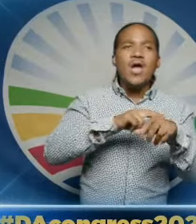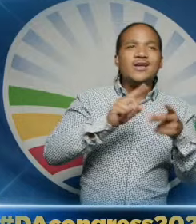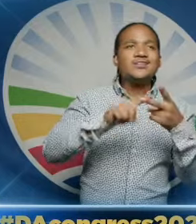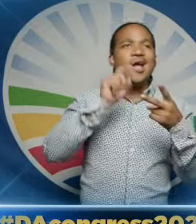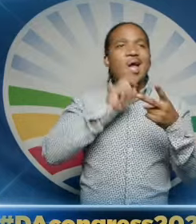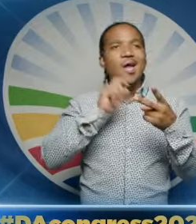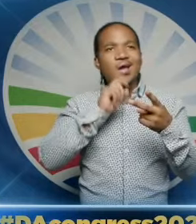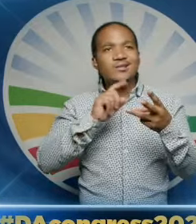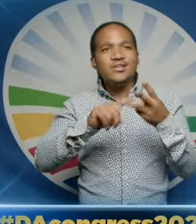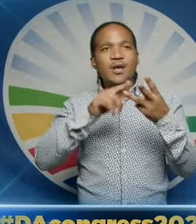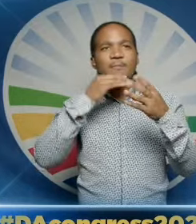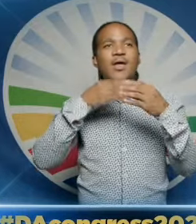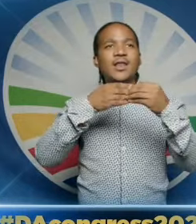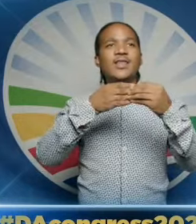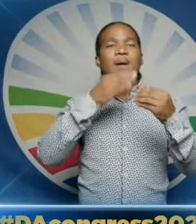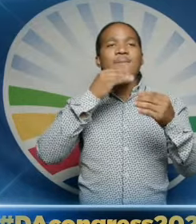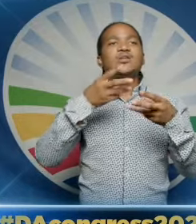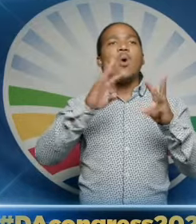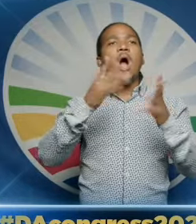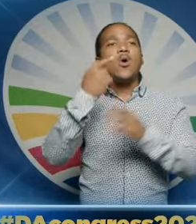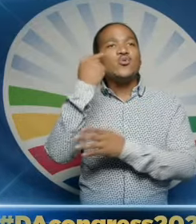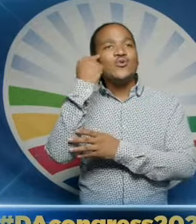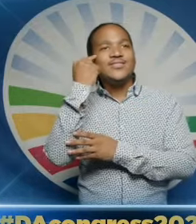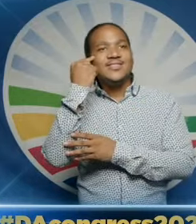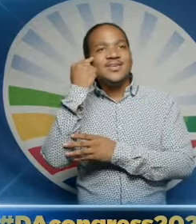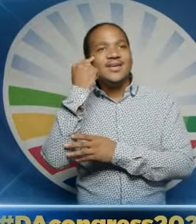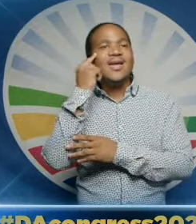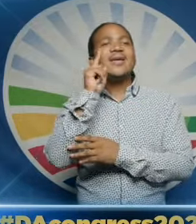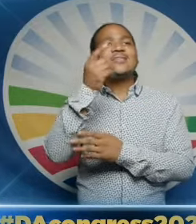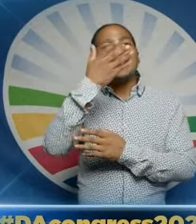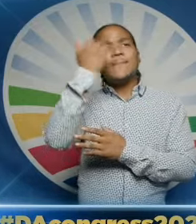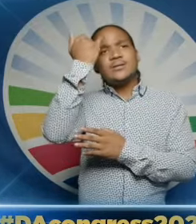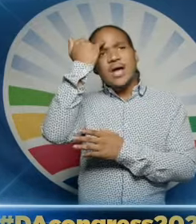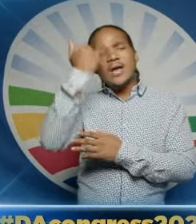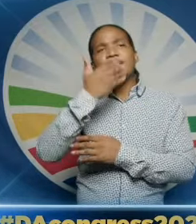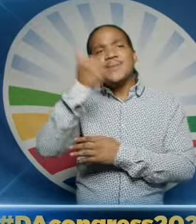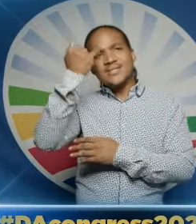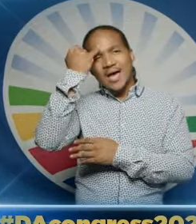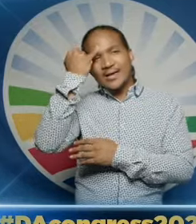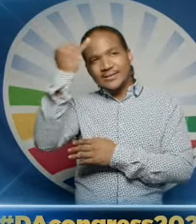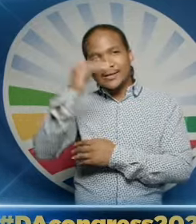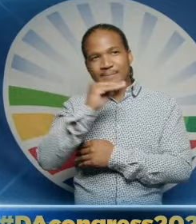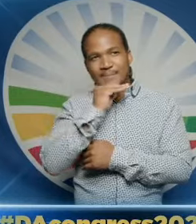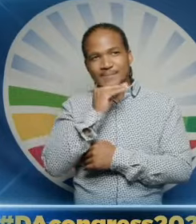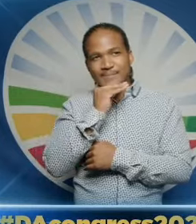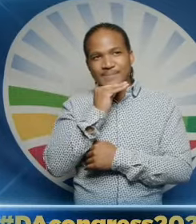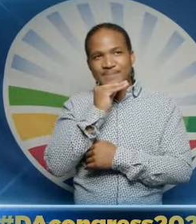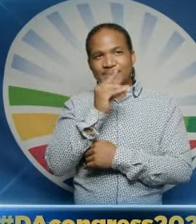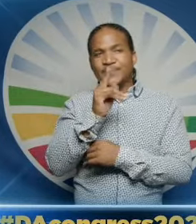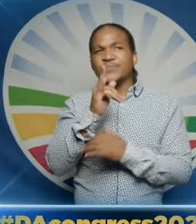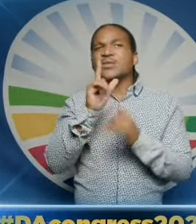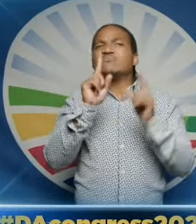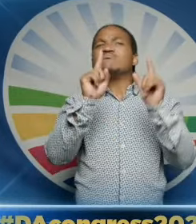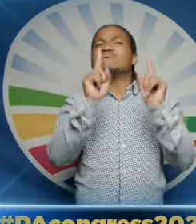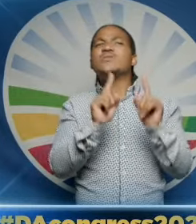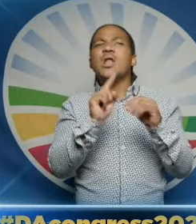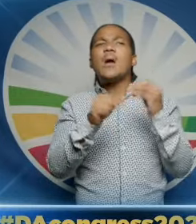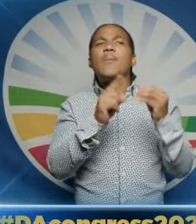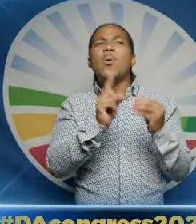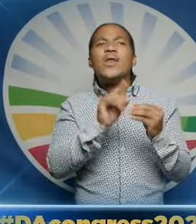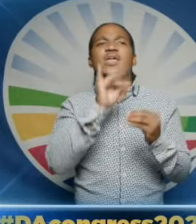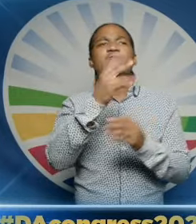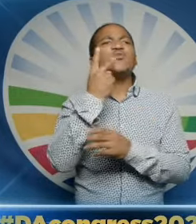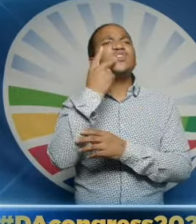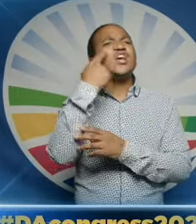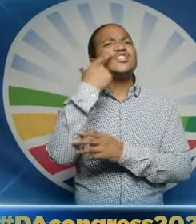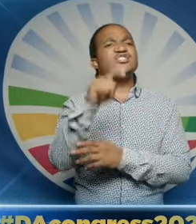gender. Diversity is a diverse way of thinking, the diverse ideas that this party brings. And that's what makes the DA special. I think if you look even in